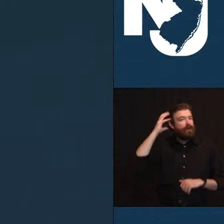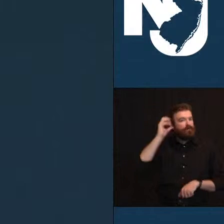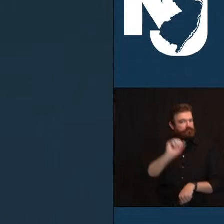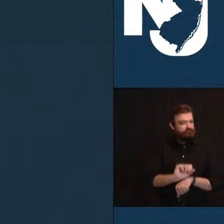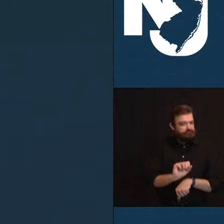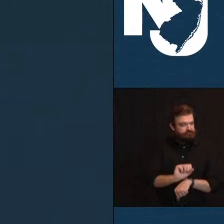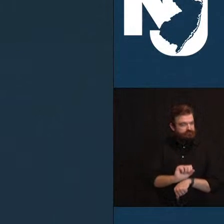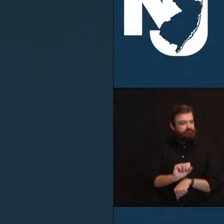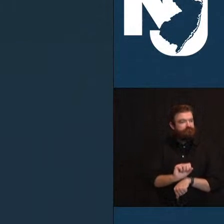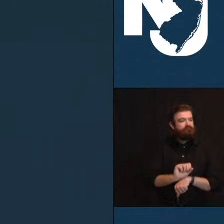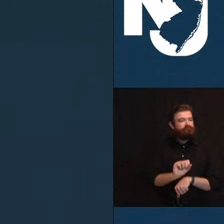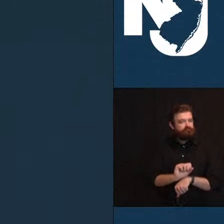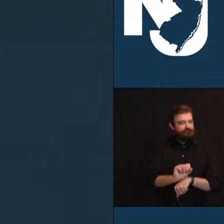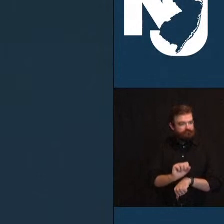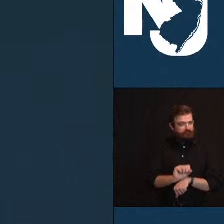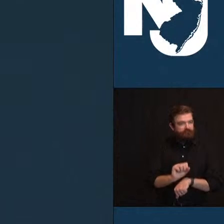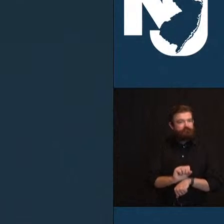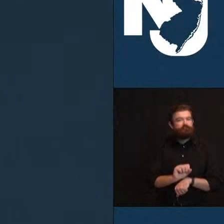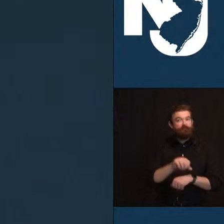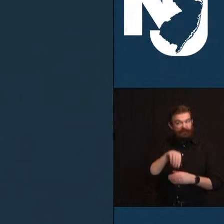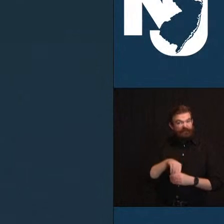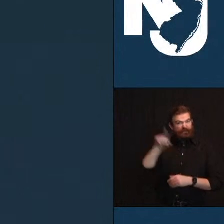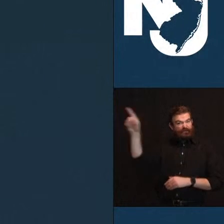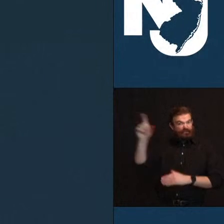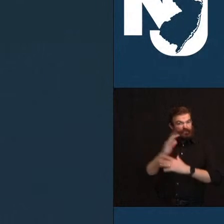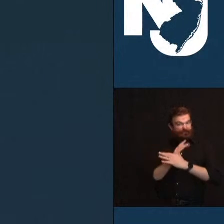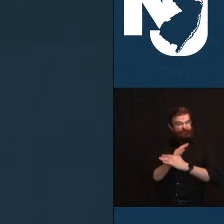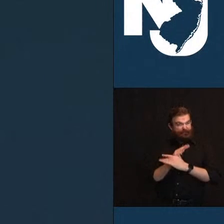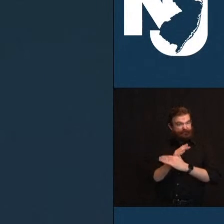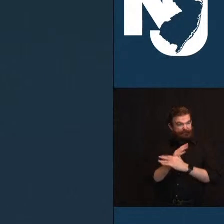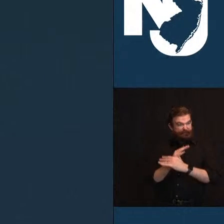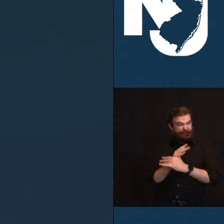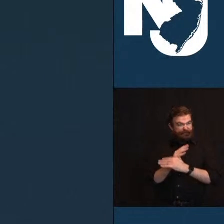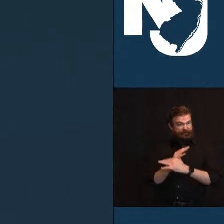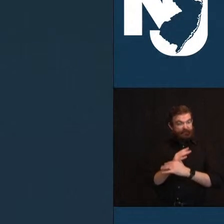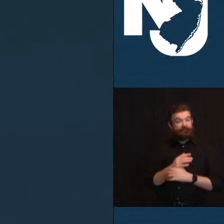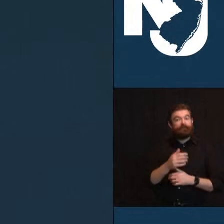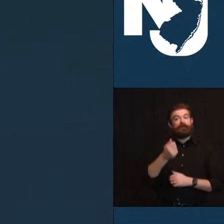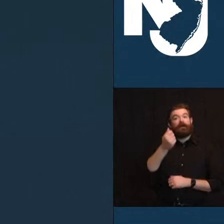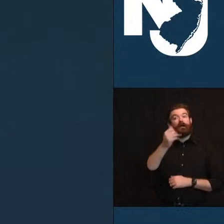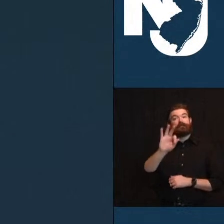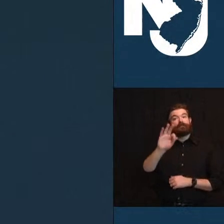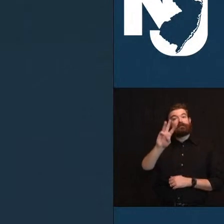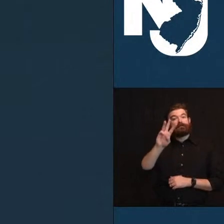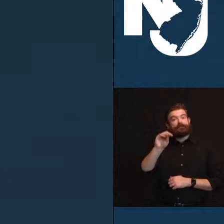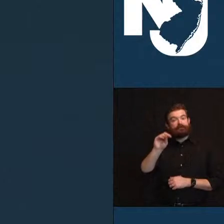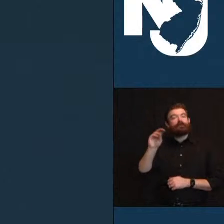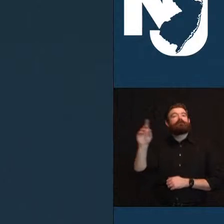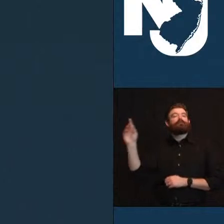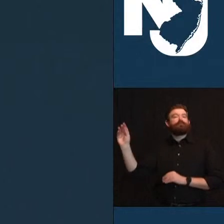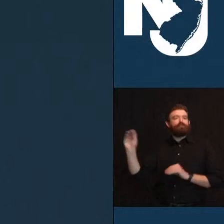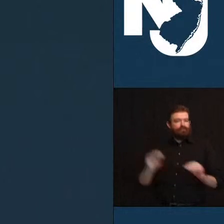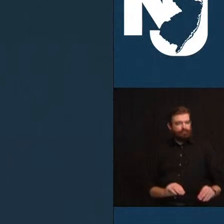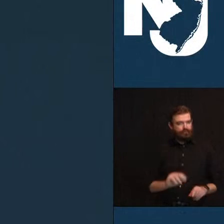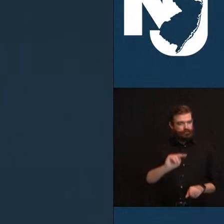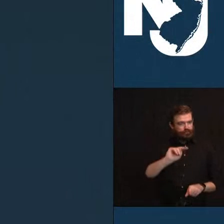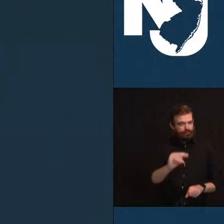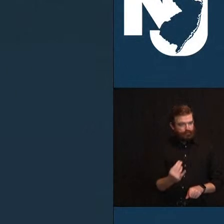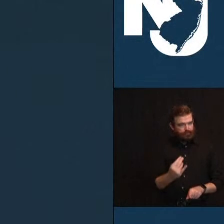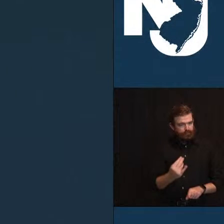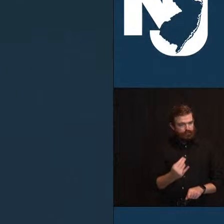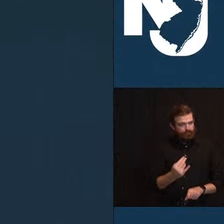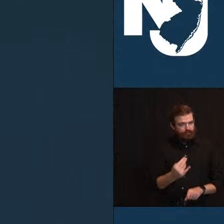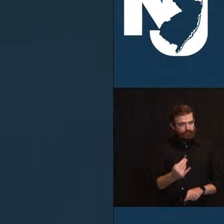Frankfurt am Main in Germany. And in 1960, he landed in Piscataway and on the airwaves of